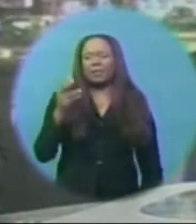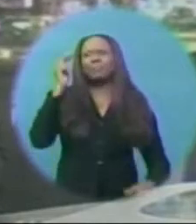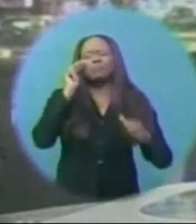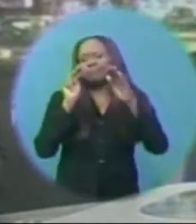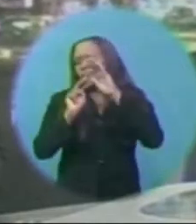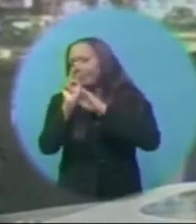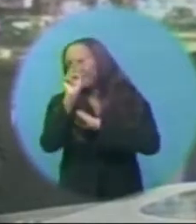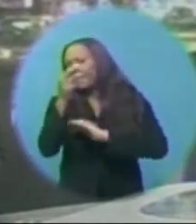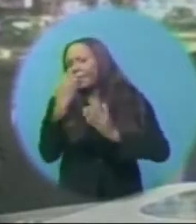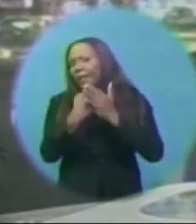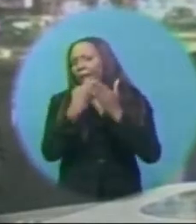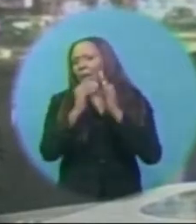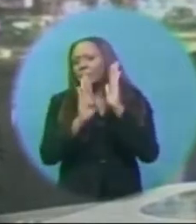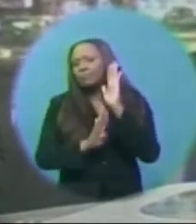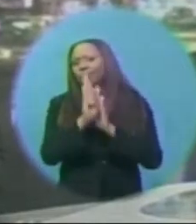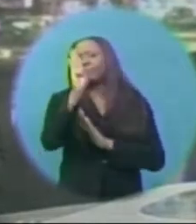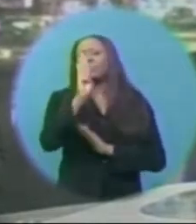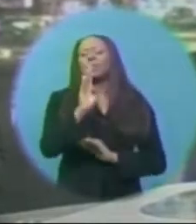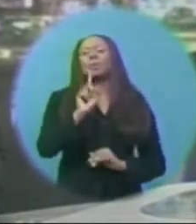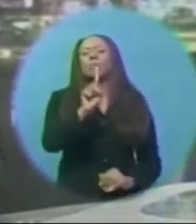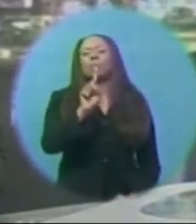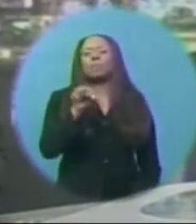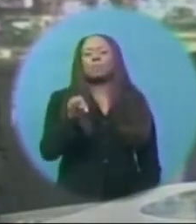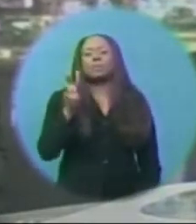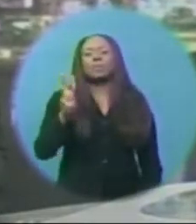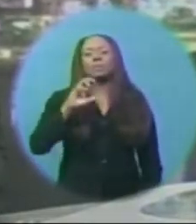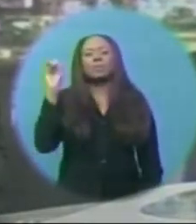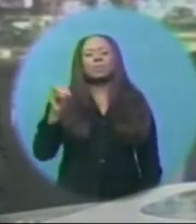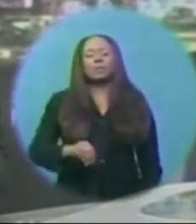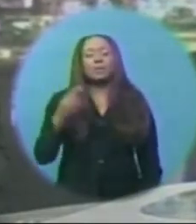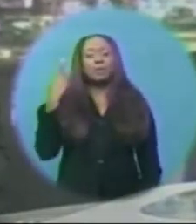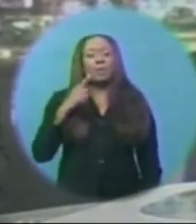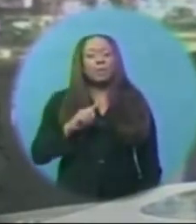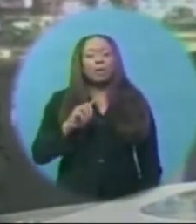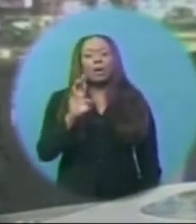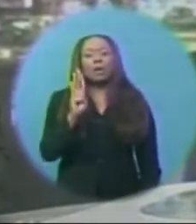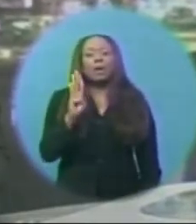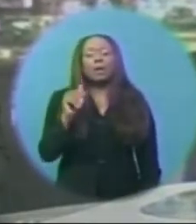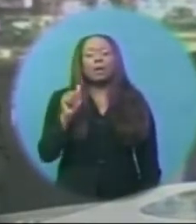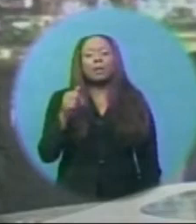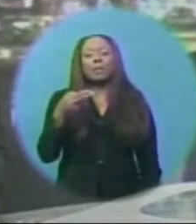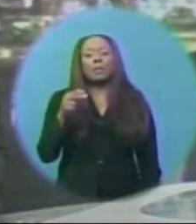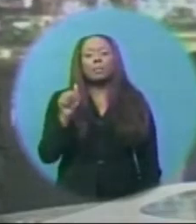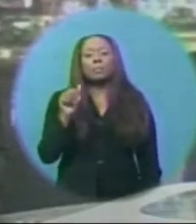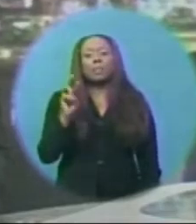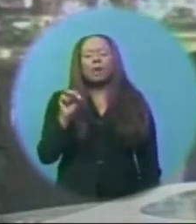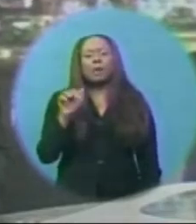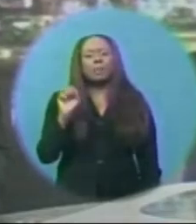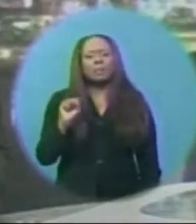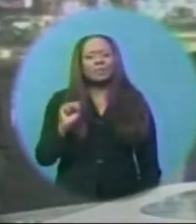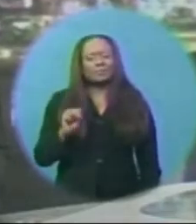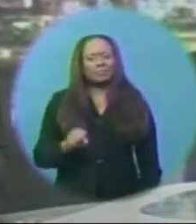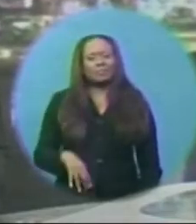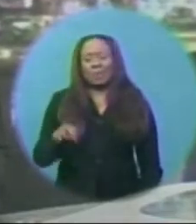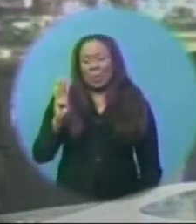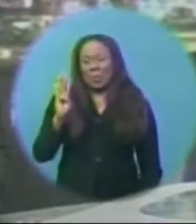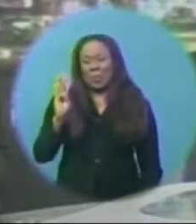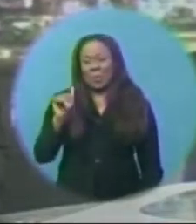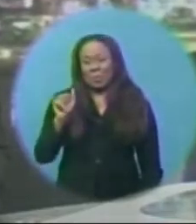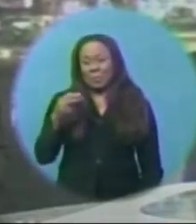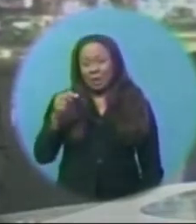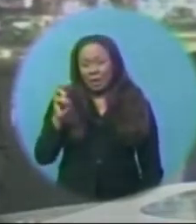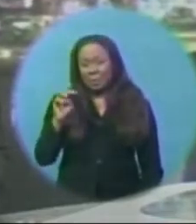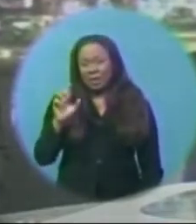predicting economic growth of 1.6% for the Bahamas this year, following a prolonged period of stagnation. An IMF delegation headed